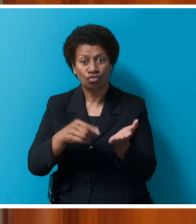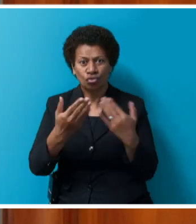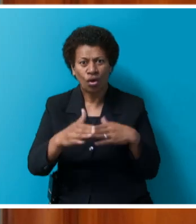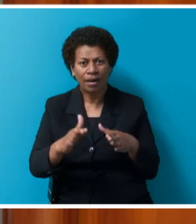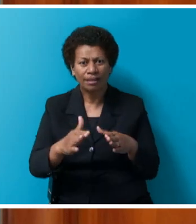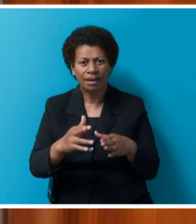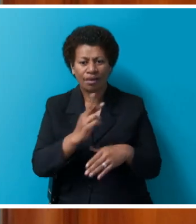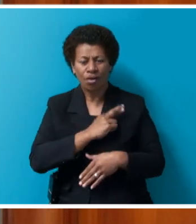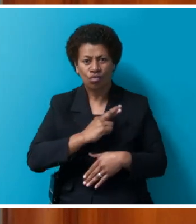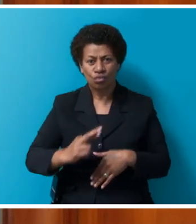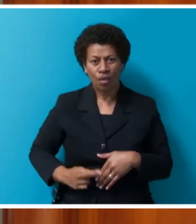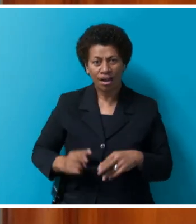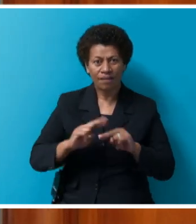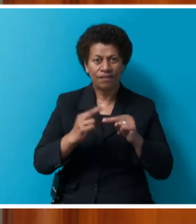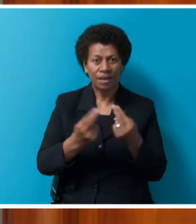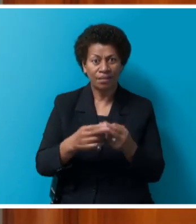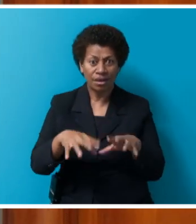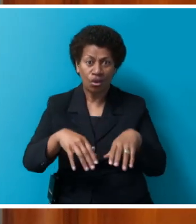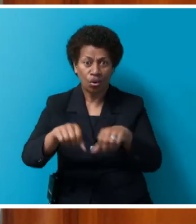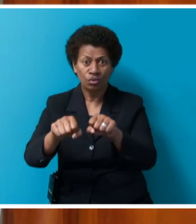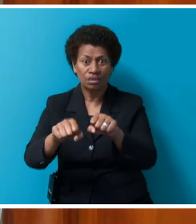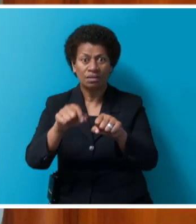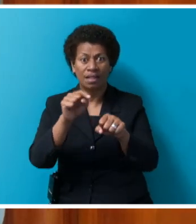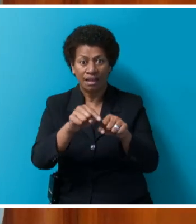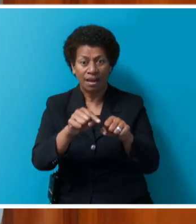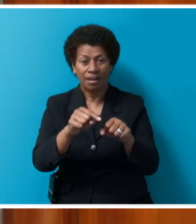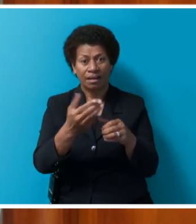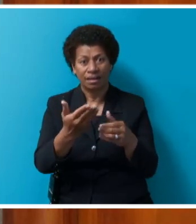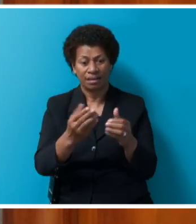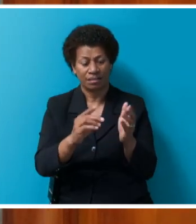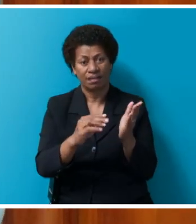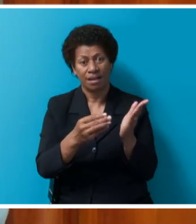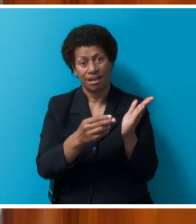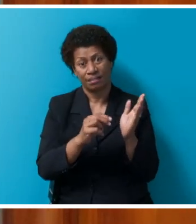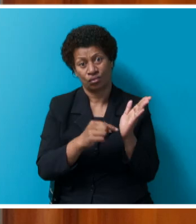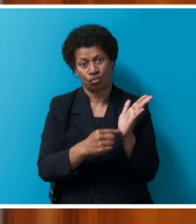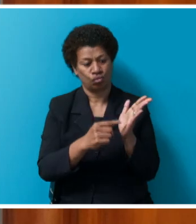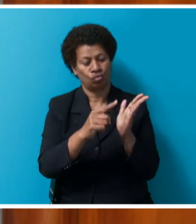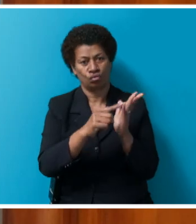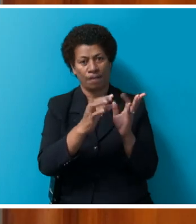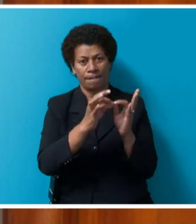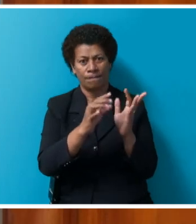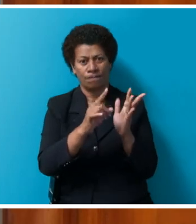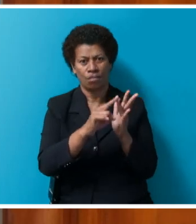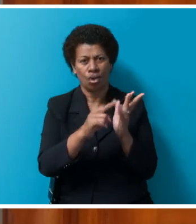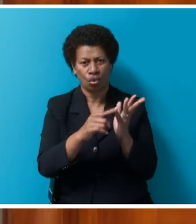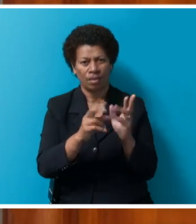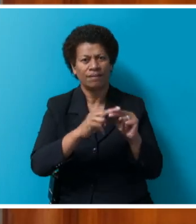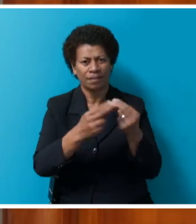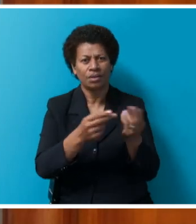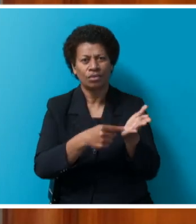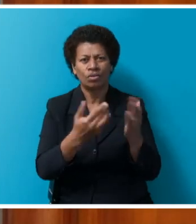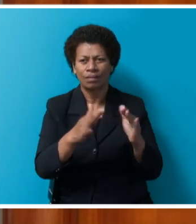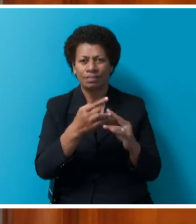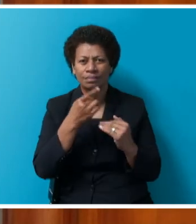family members who were hosted at the Yavusa Tongayavu at Onewai in Tumbo village. Honorable Lyle owes a